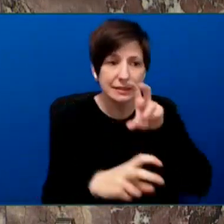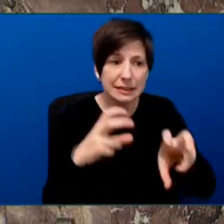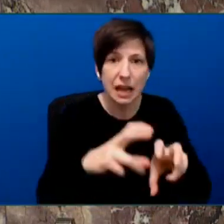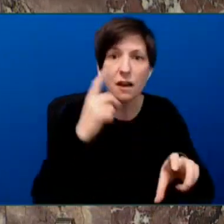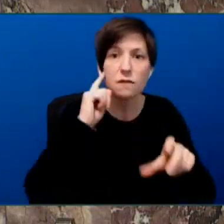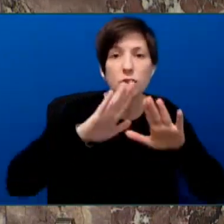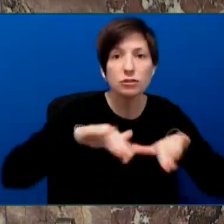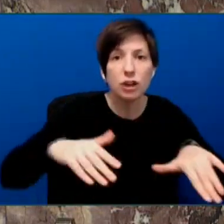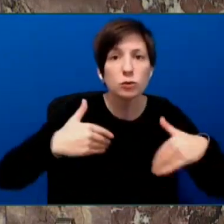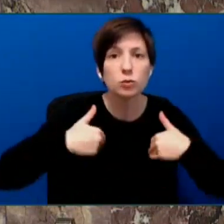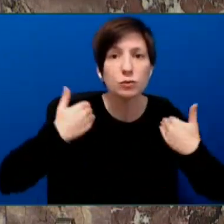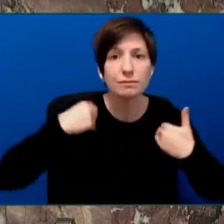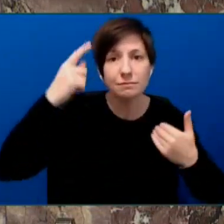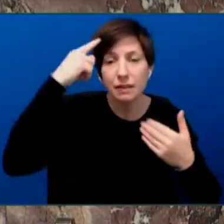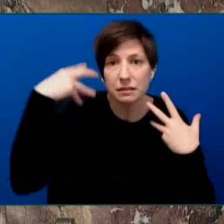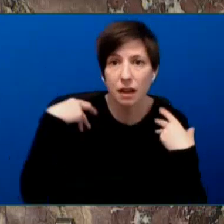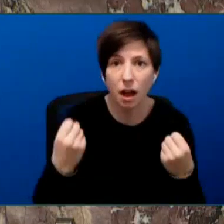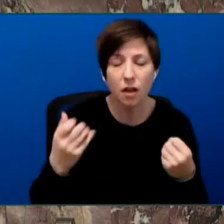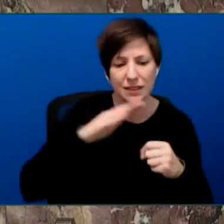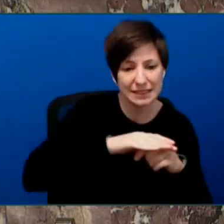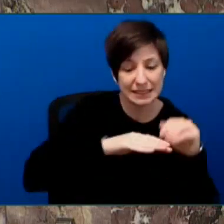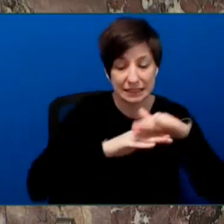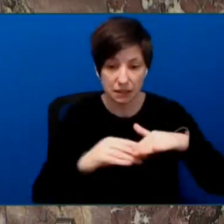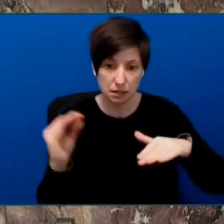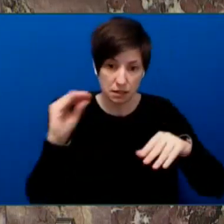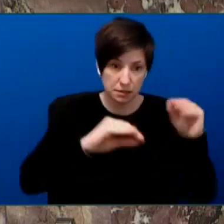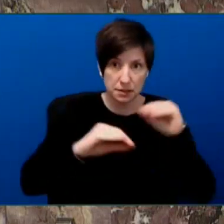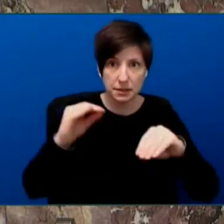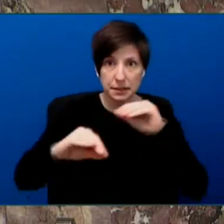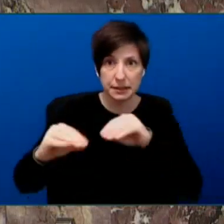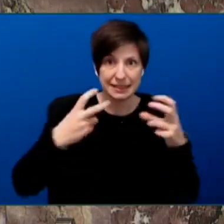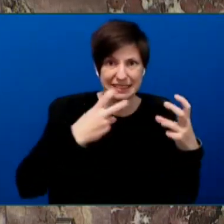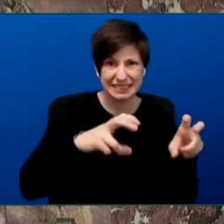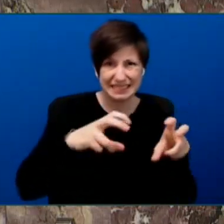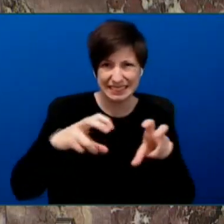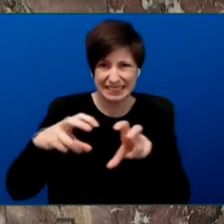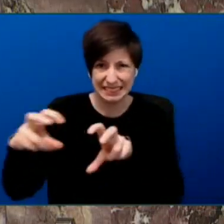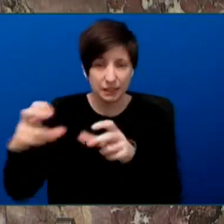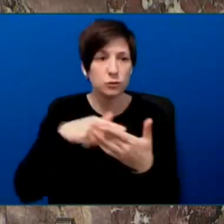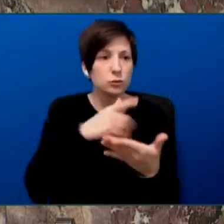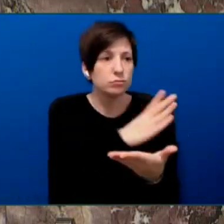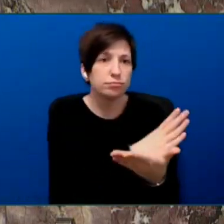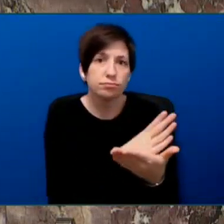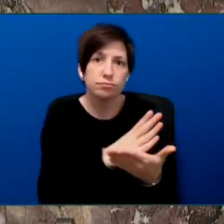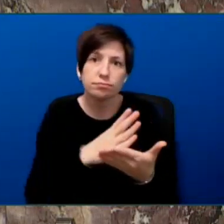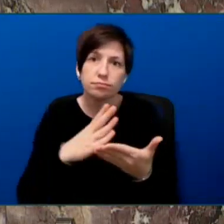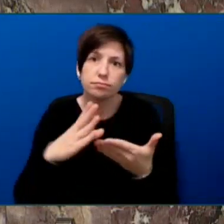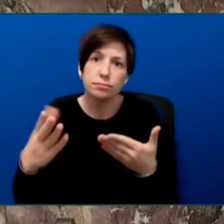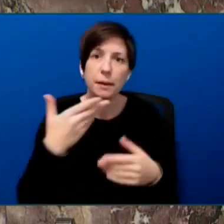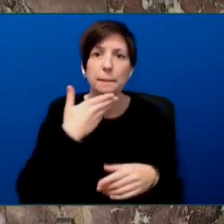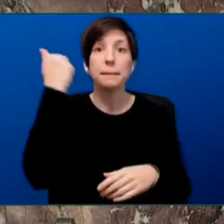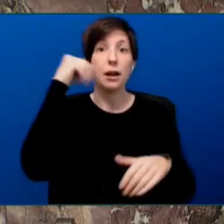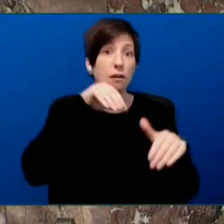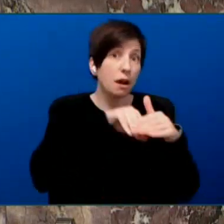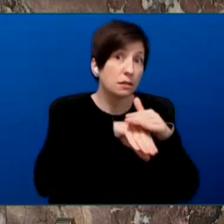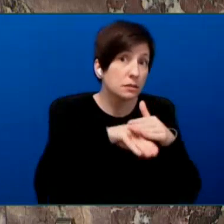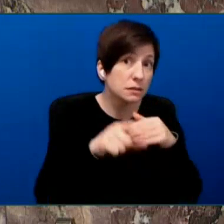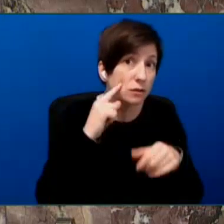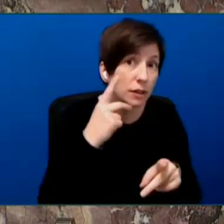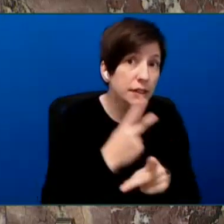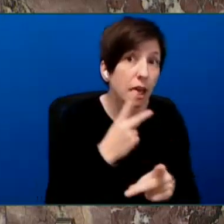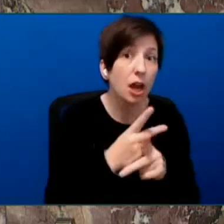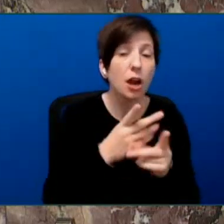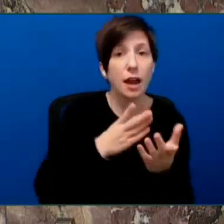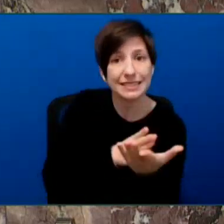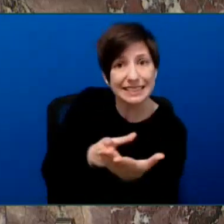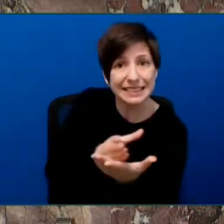all designed to try to create pathways to care and improved access for British Columbians to the